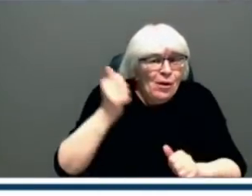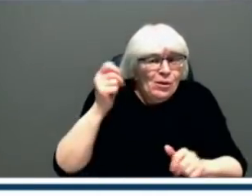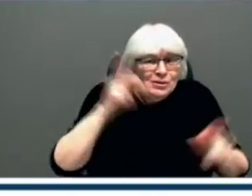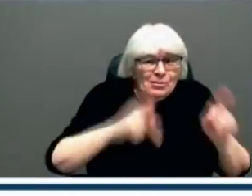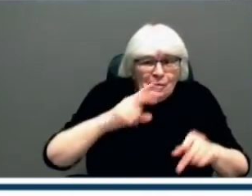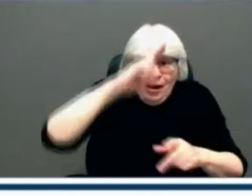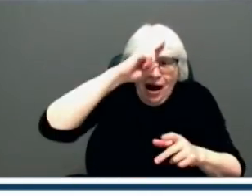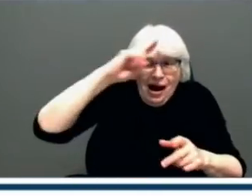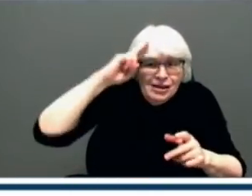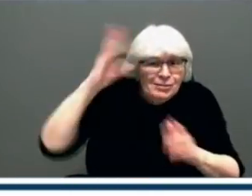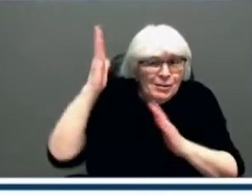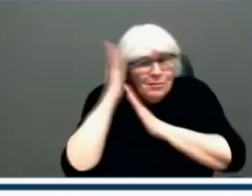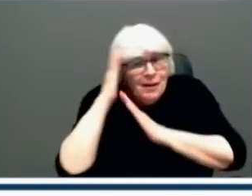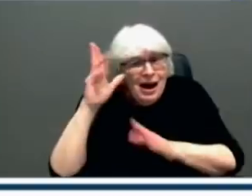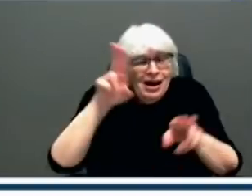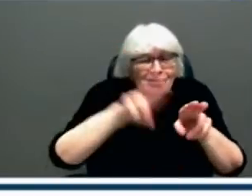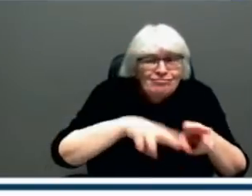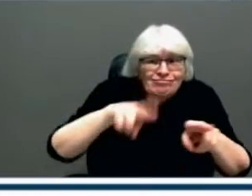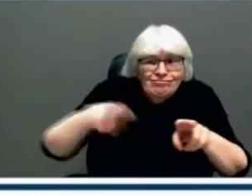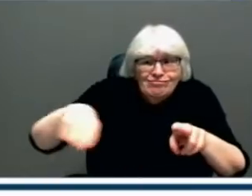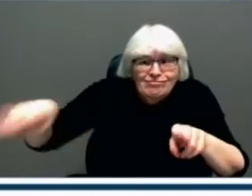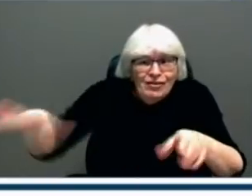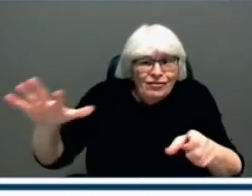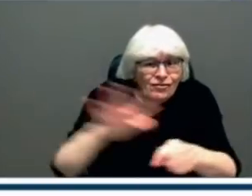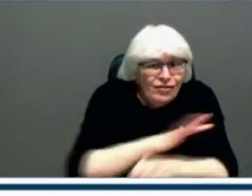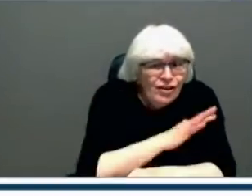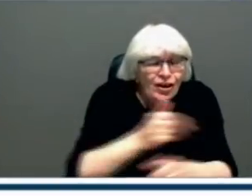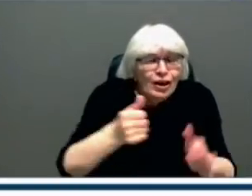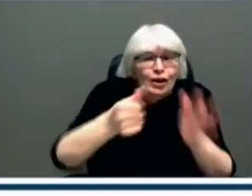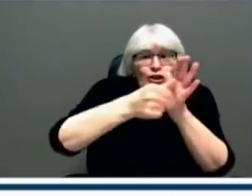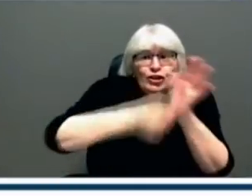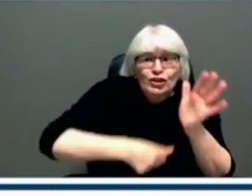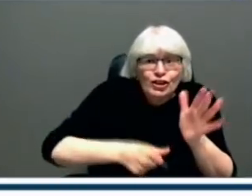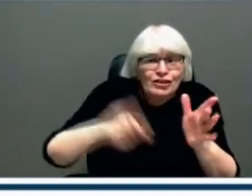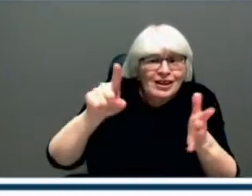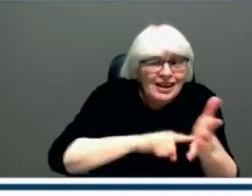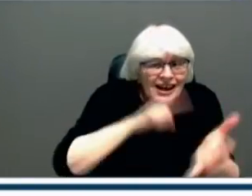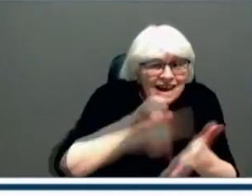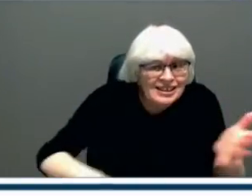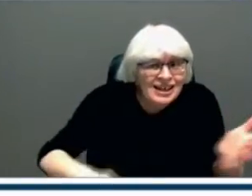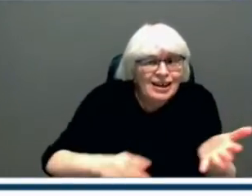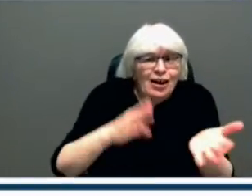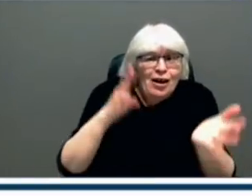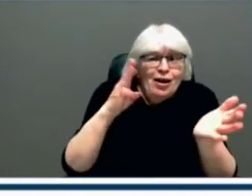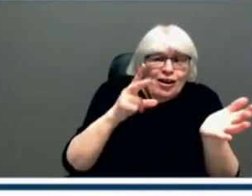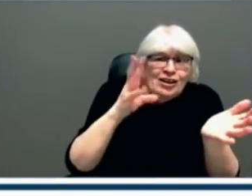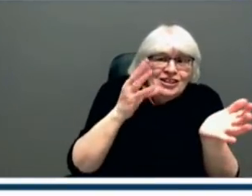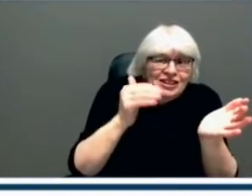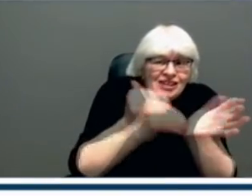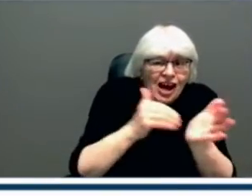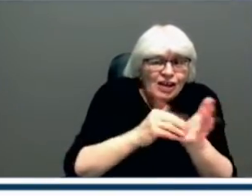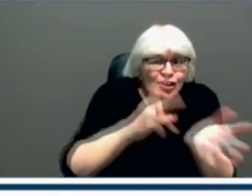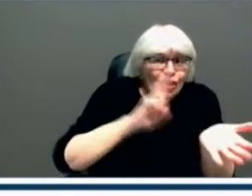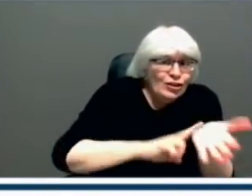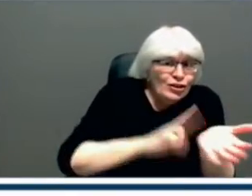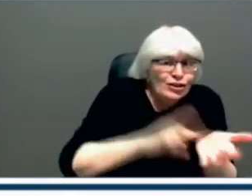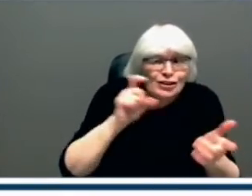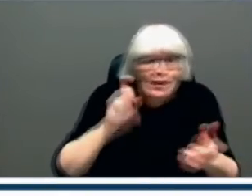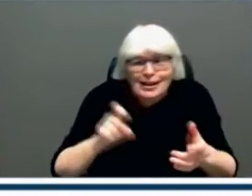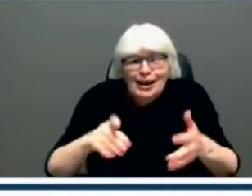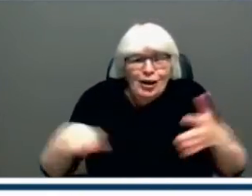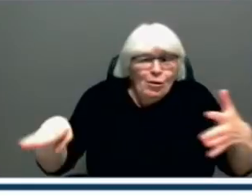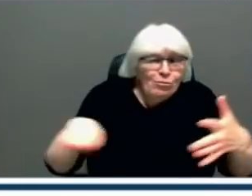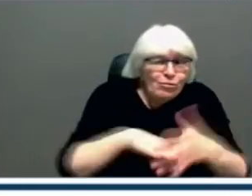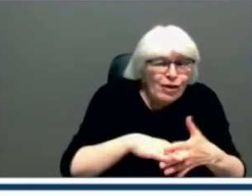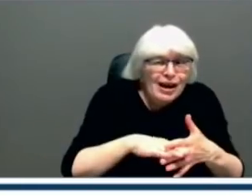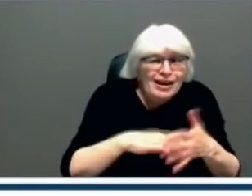canceled. Frontline workers say they need a break. What is the criteria that public health uses to decide whether or